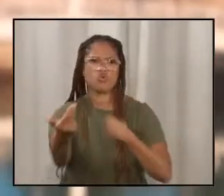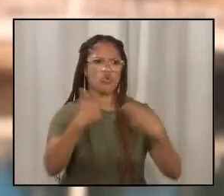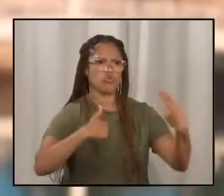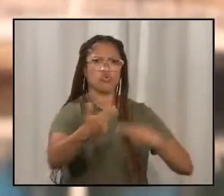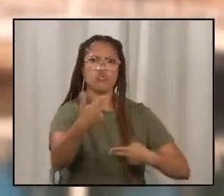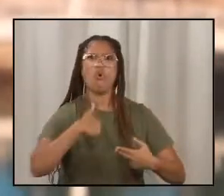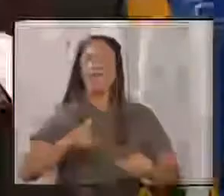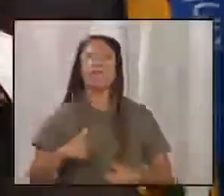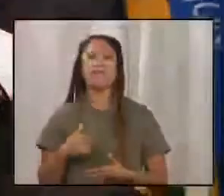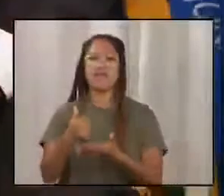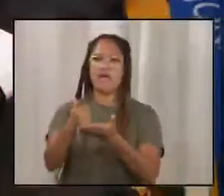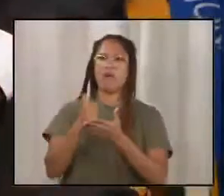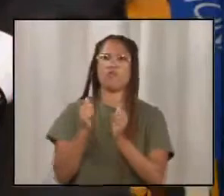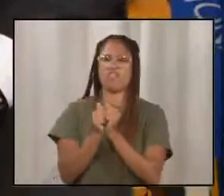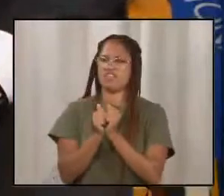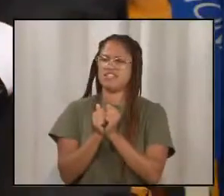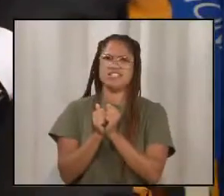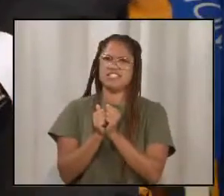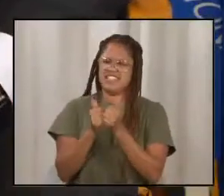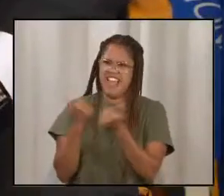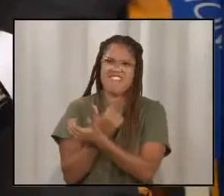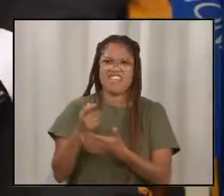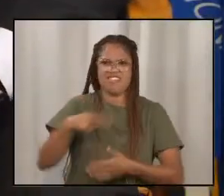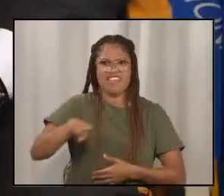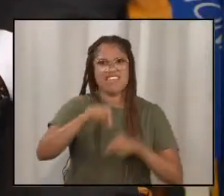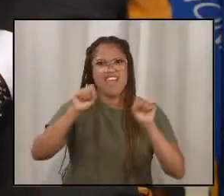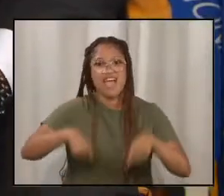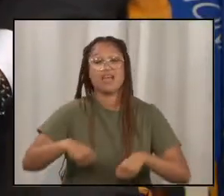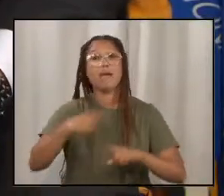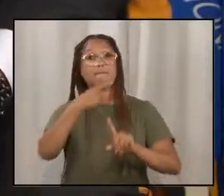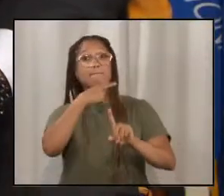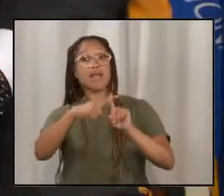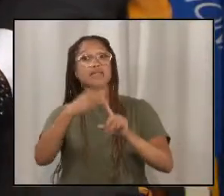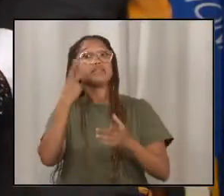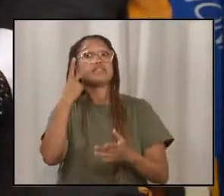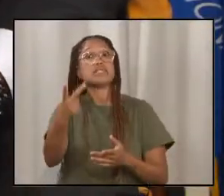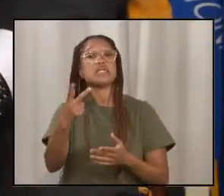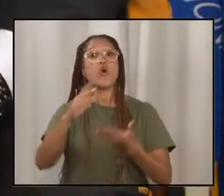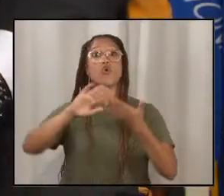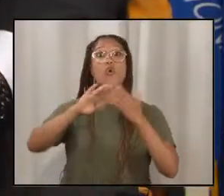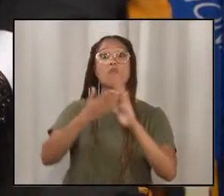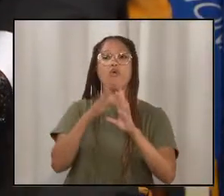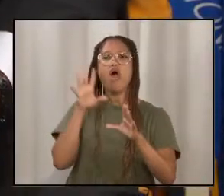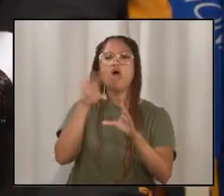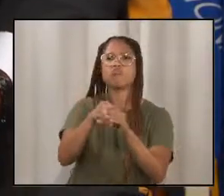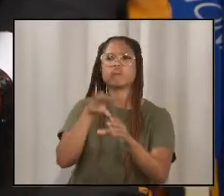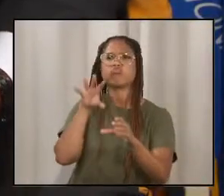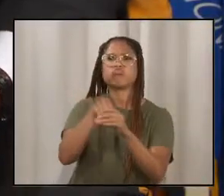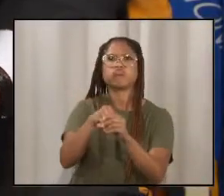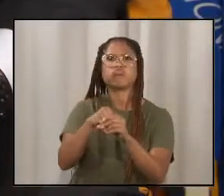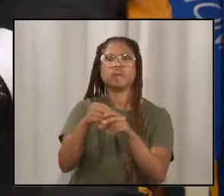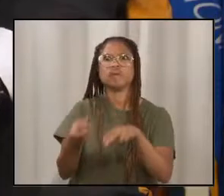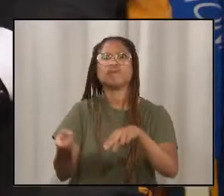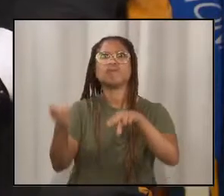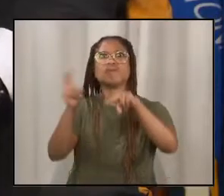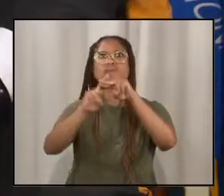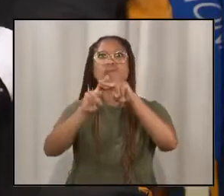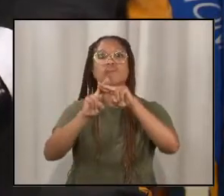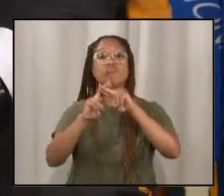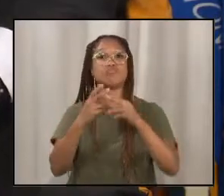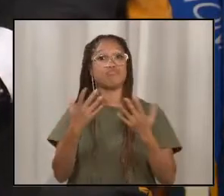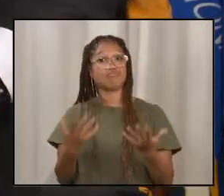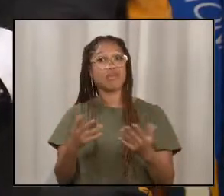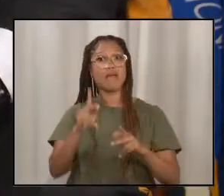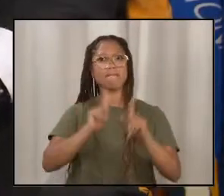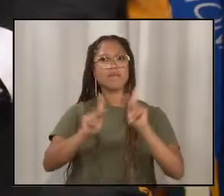deck approach. With that, we've seen an increase in community engagement and care, including people reaching out,